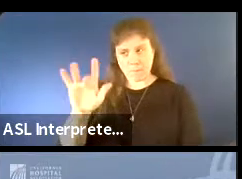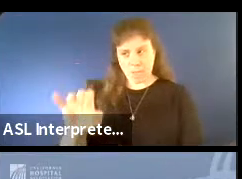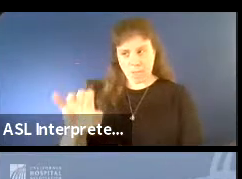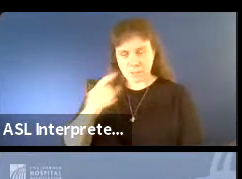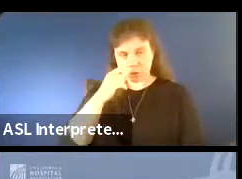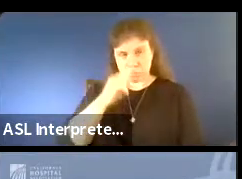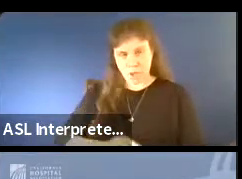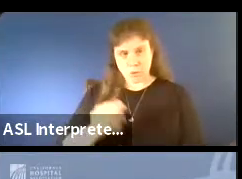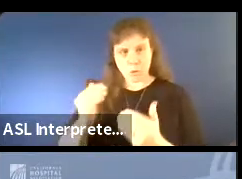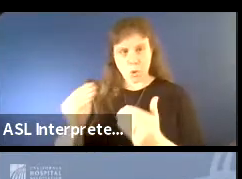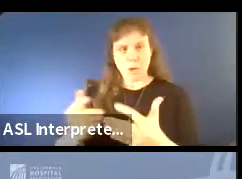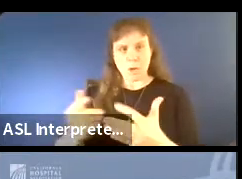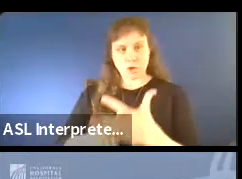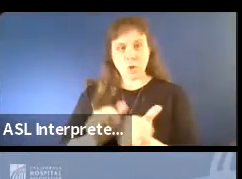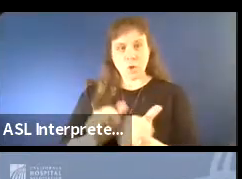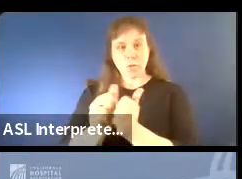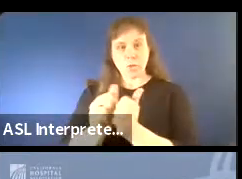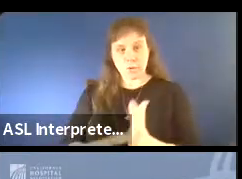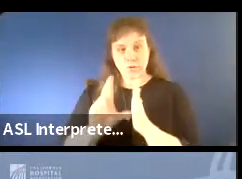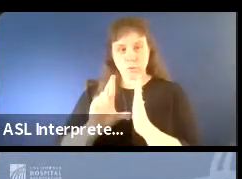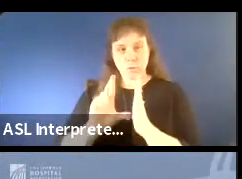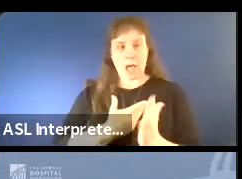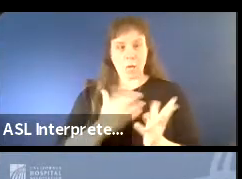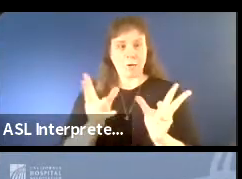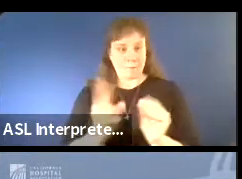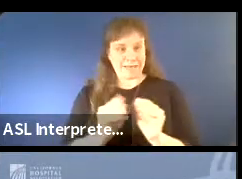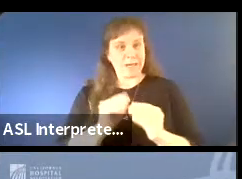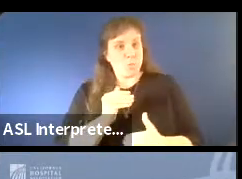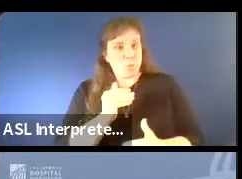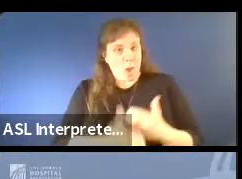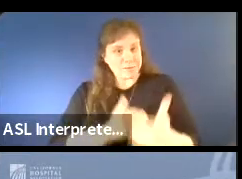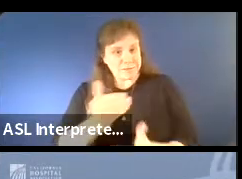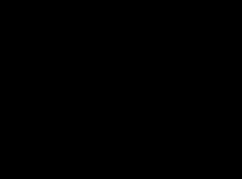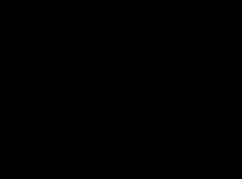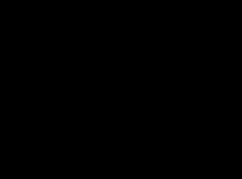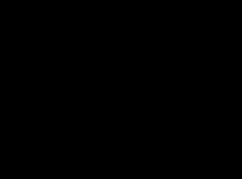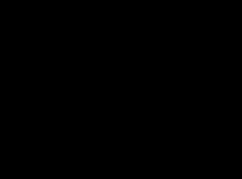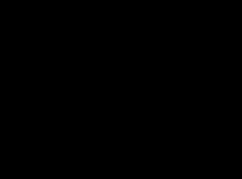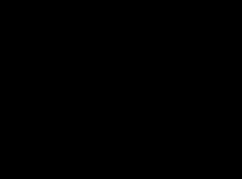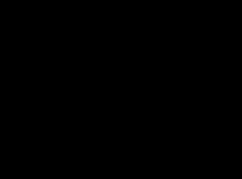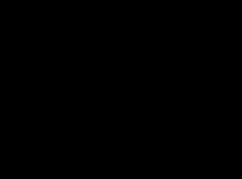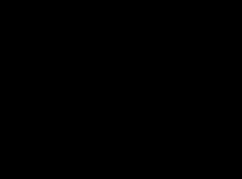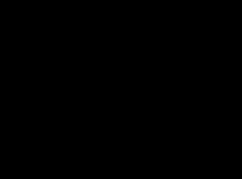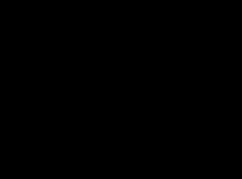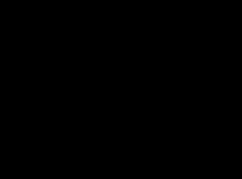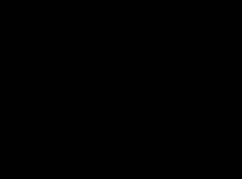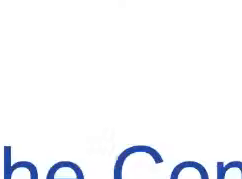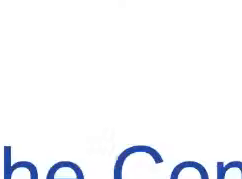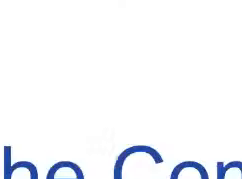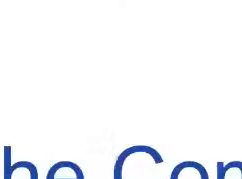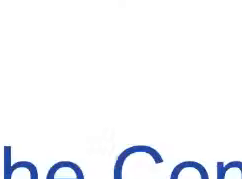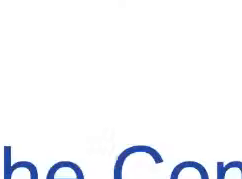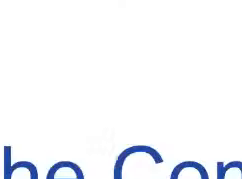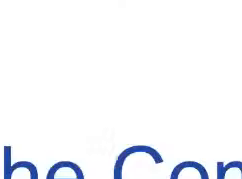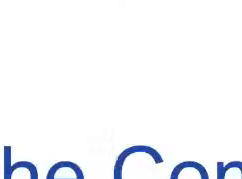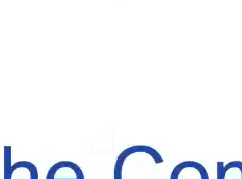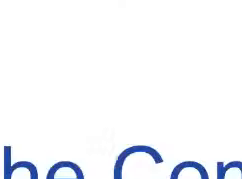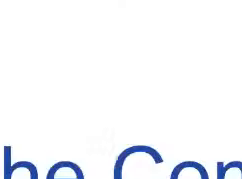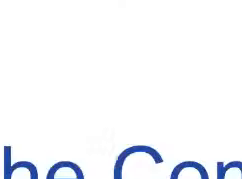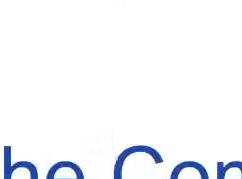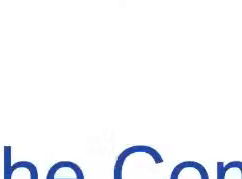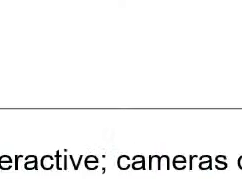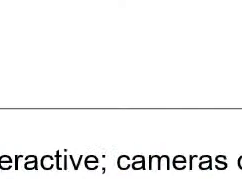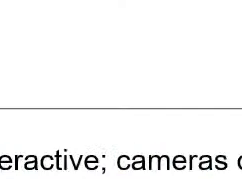and start by reviewing our meeting processes and our public comment, and then we'll dive into opening comments